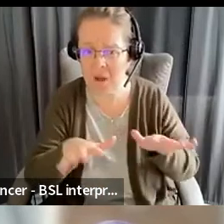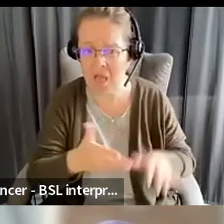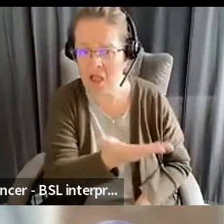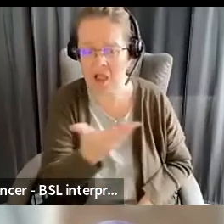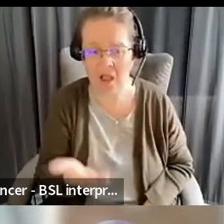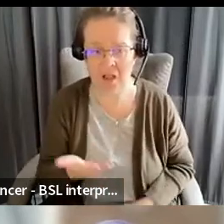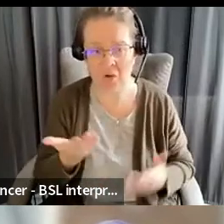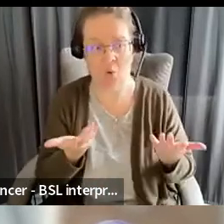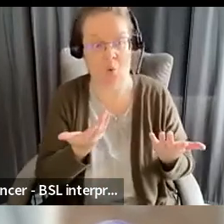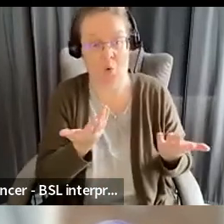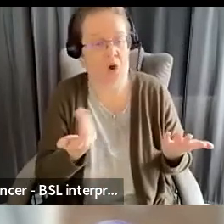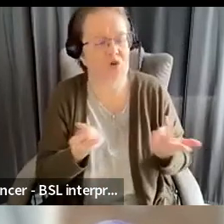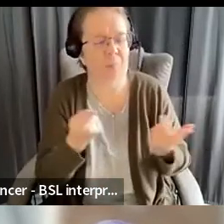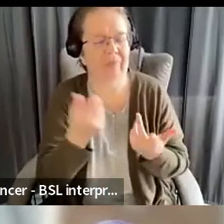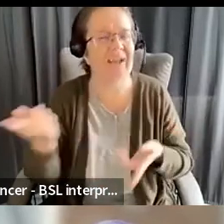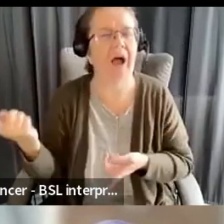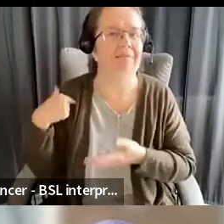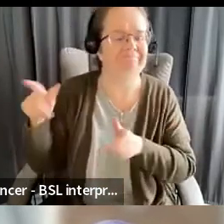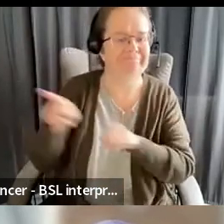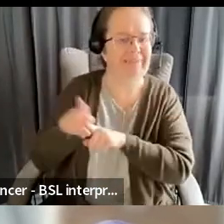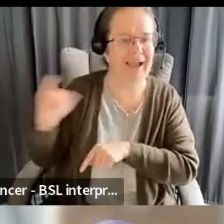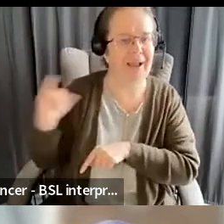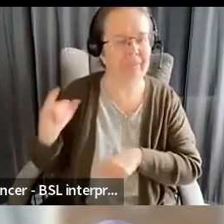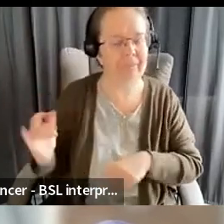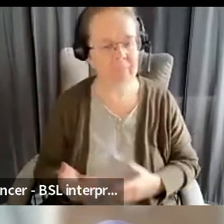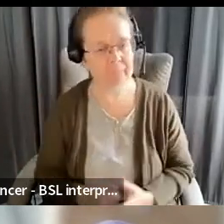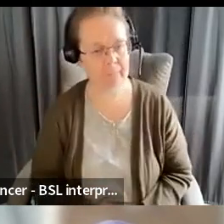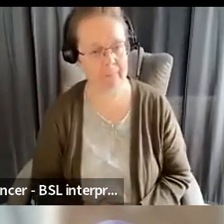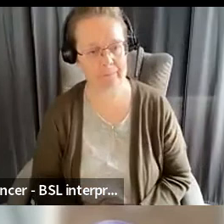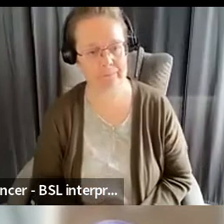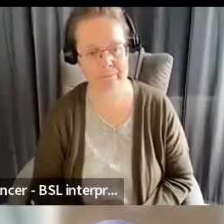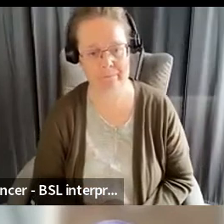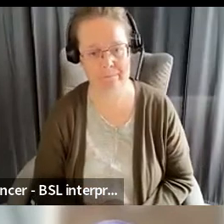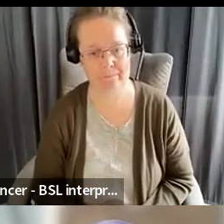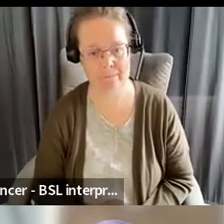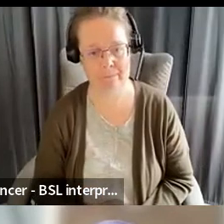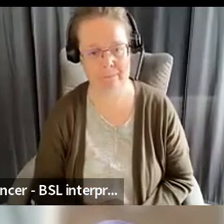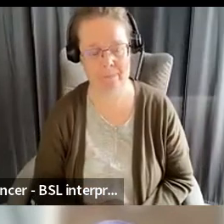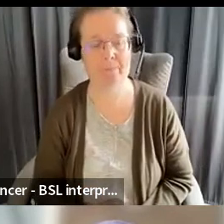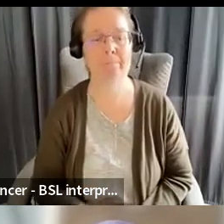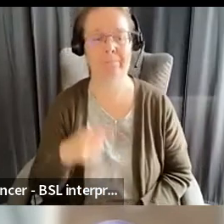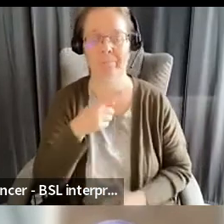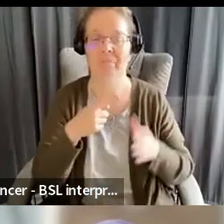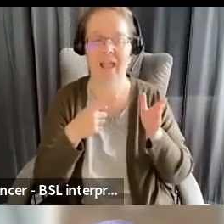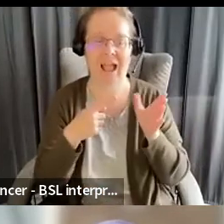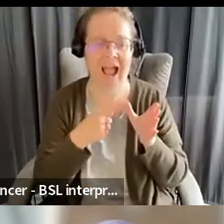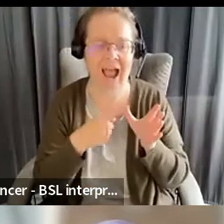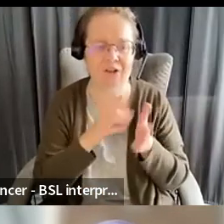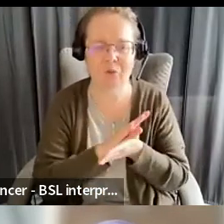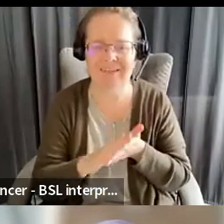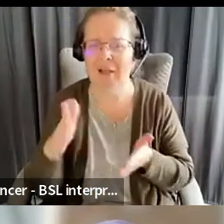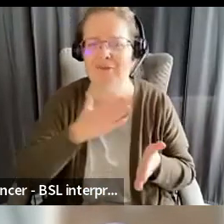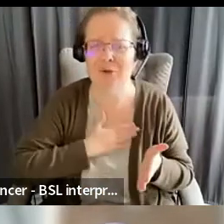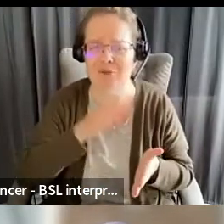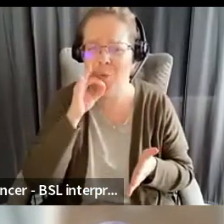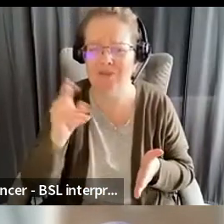something that resonates with you. Yeah, sorry, Mohammed, what was the question again? Sorry. Just